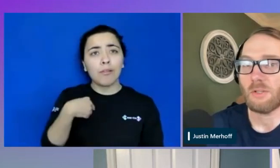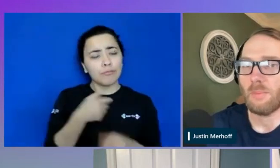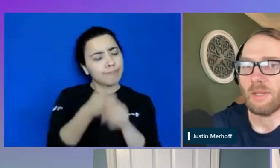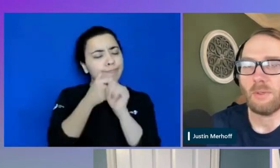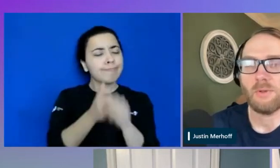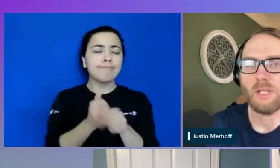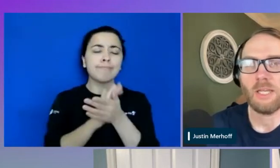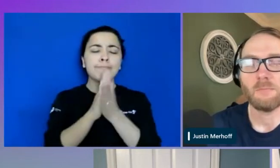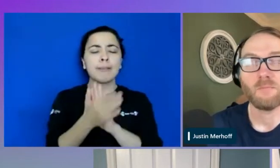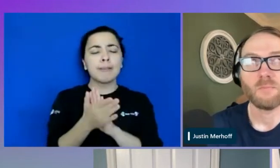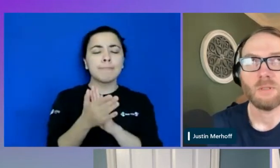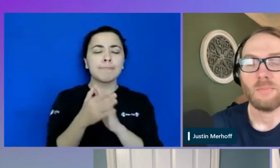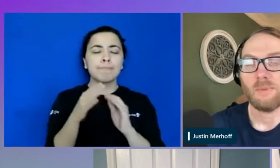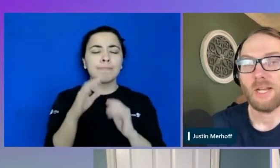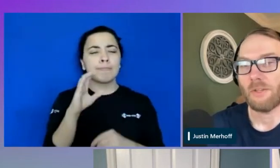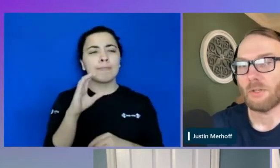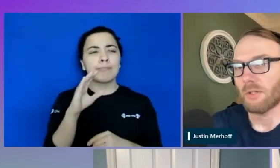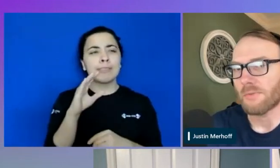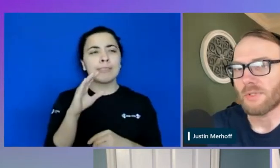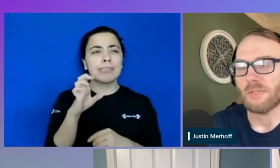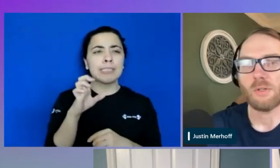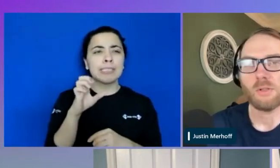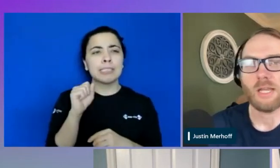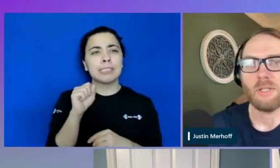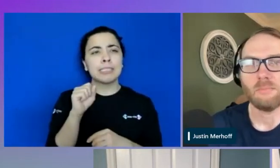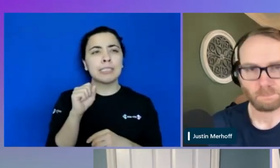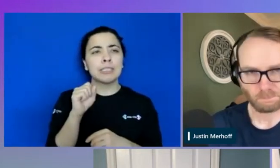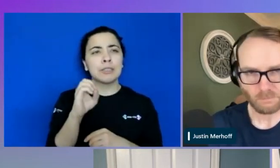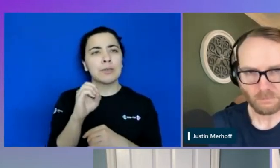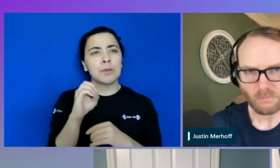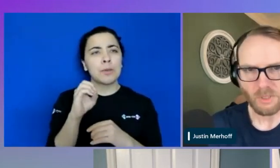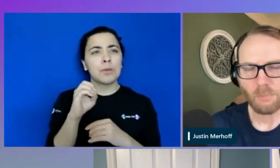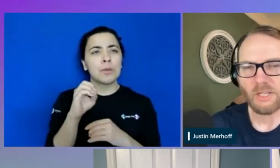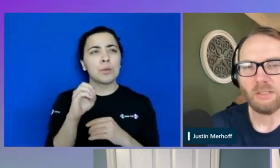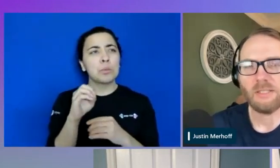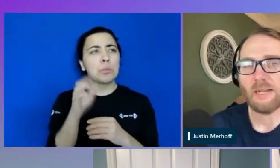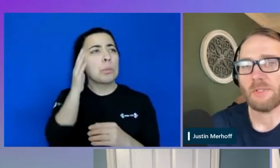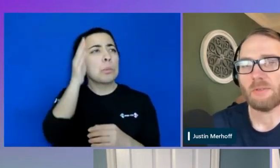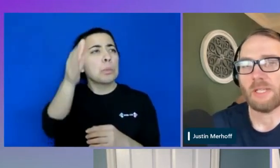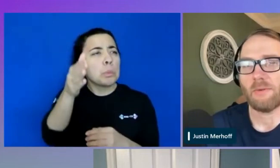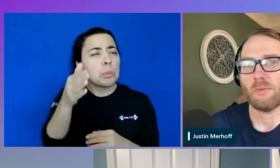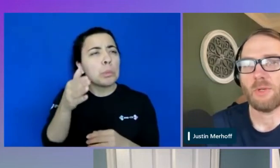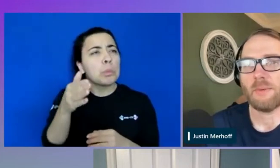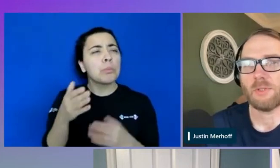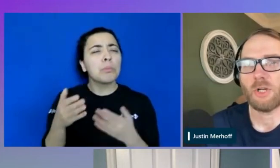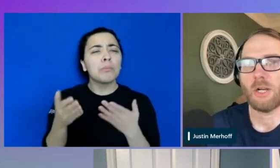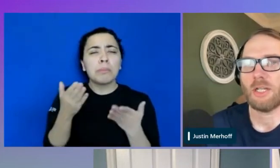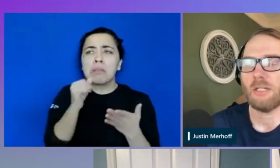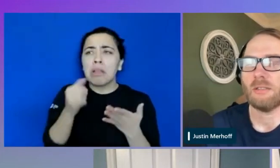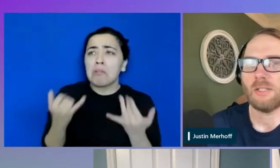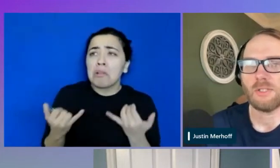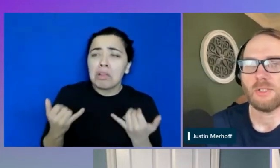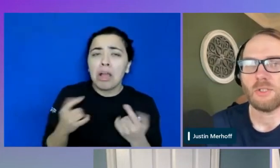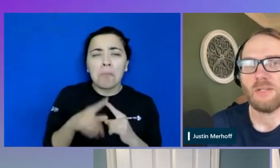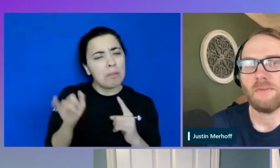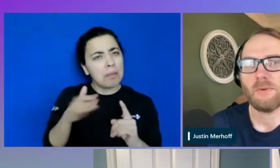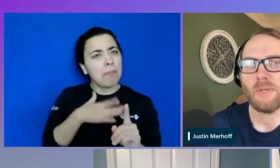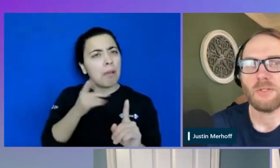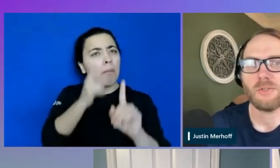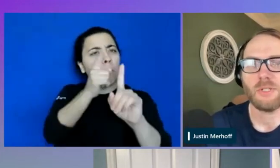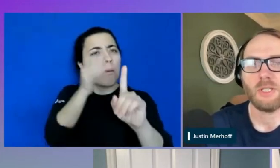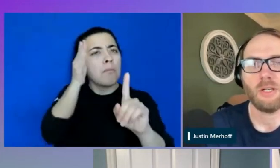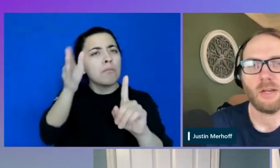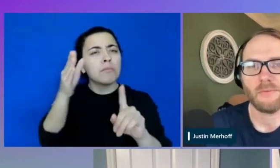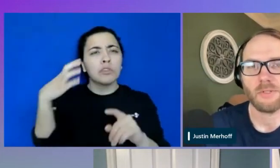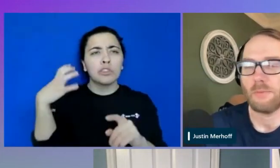a CISO maybe one day, maybe not in the current CISO climate, but that was what I was targeting as a chief